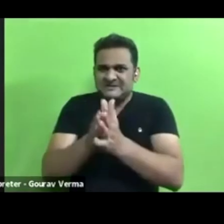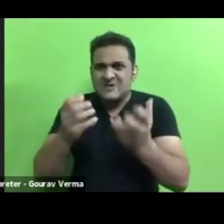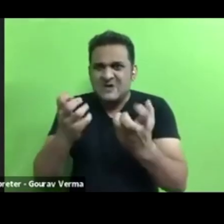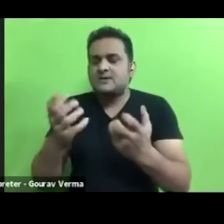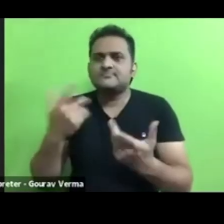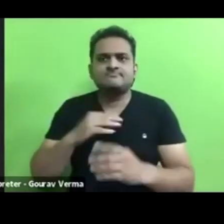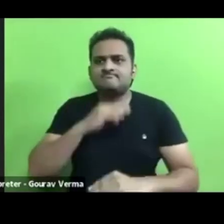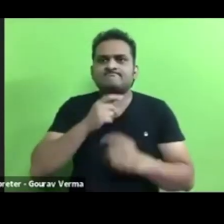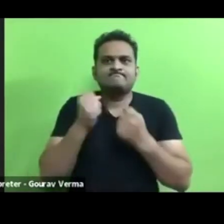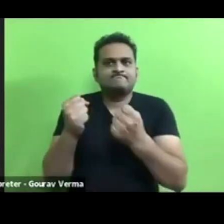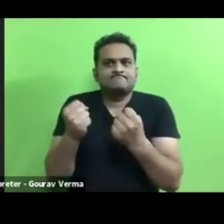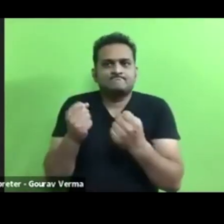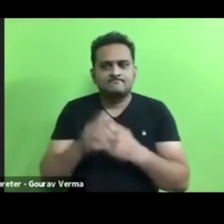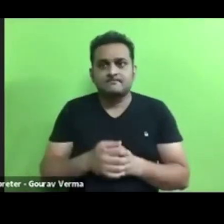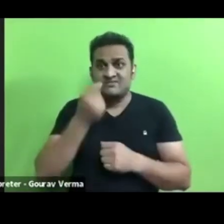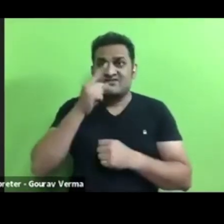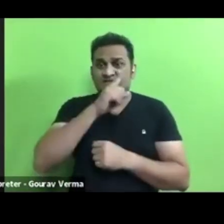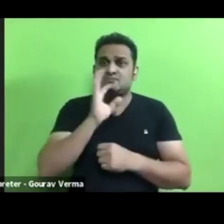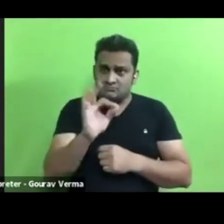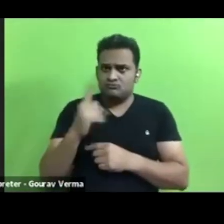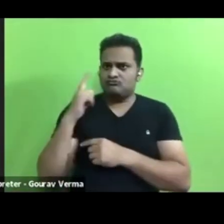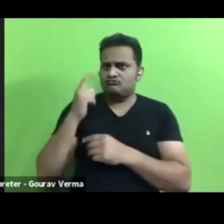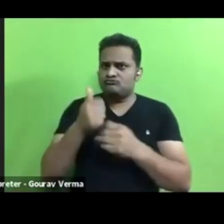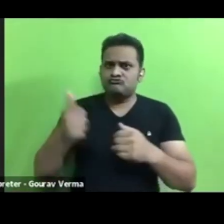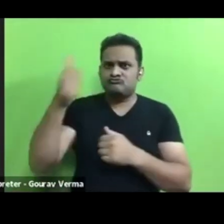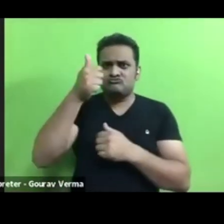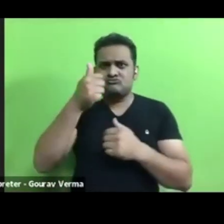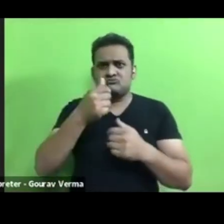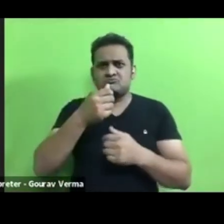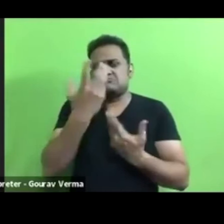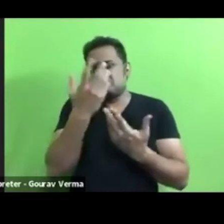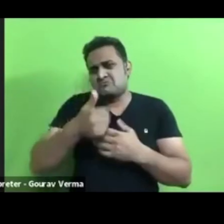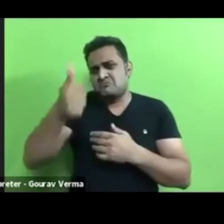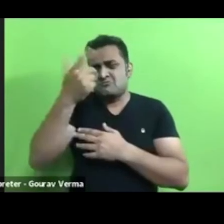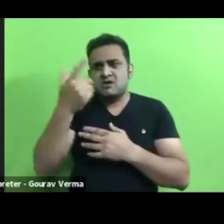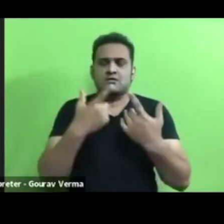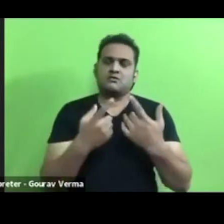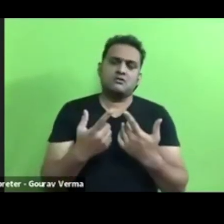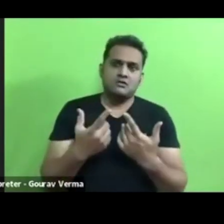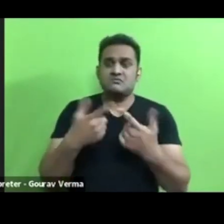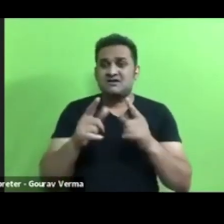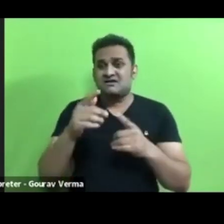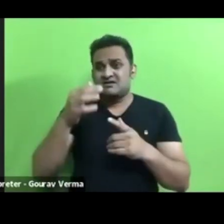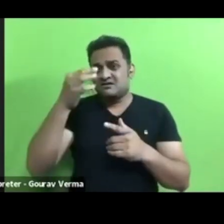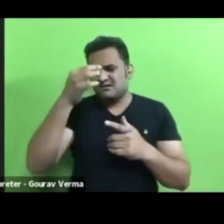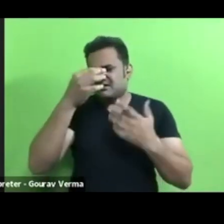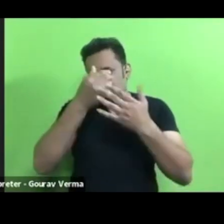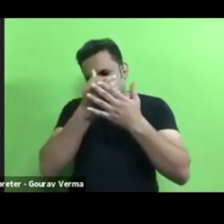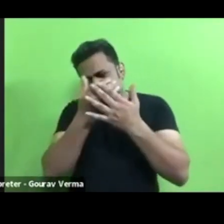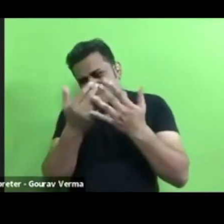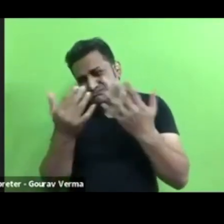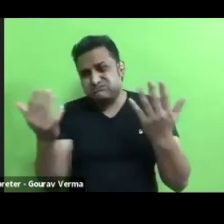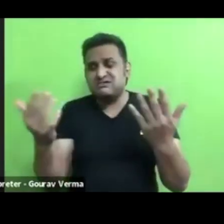father, even though a big leader, still has many, many poles